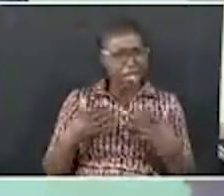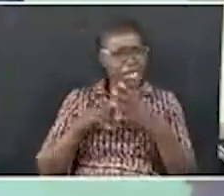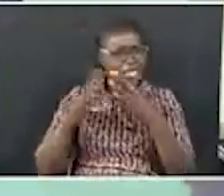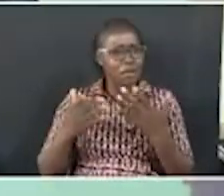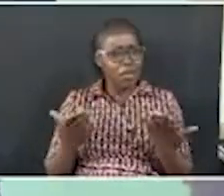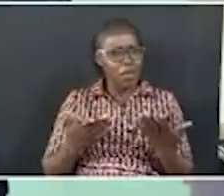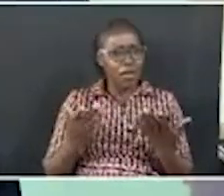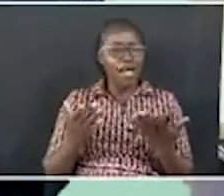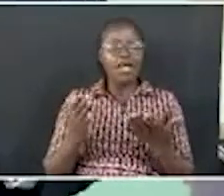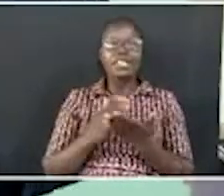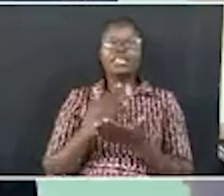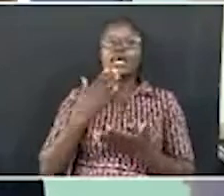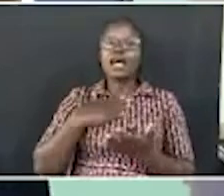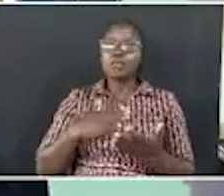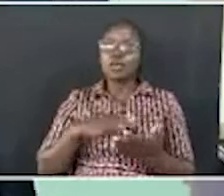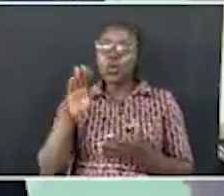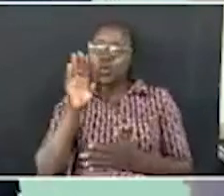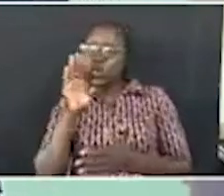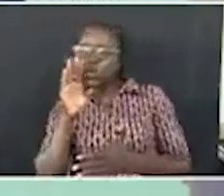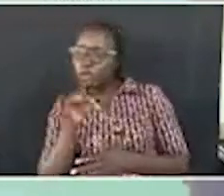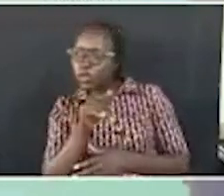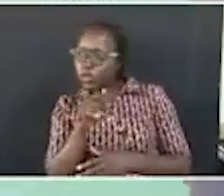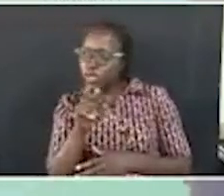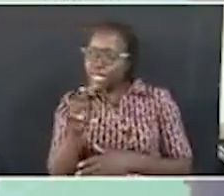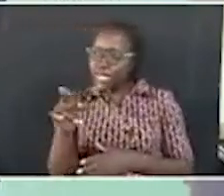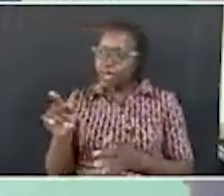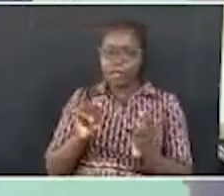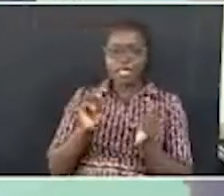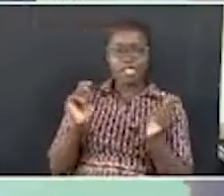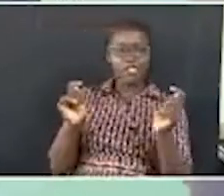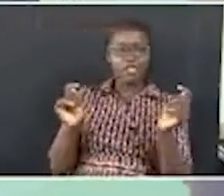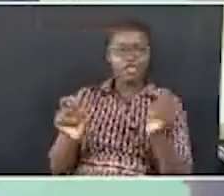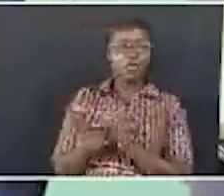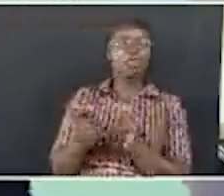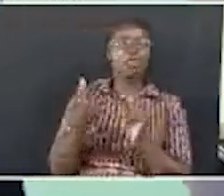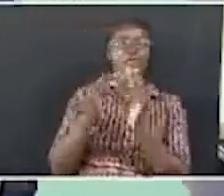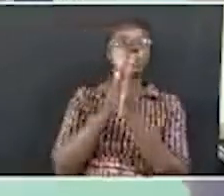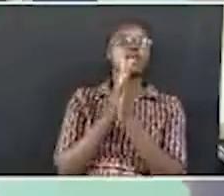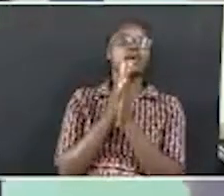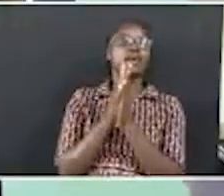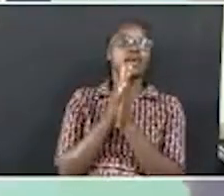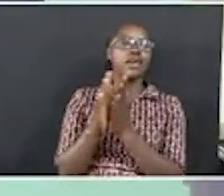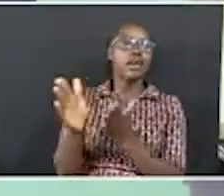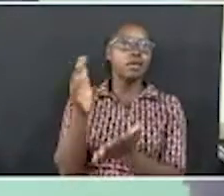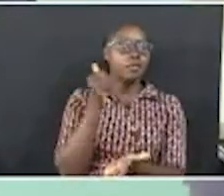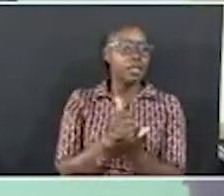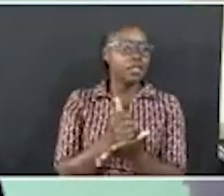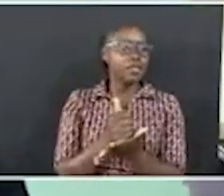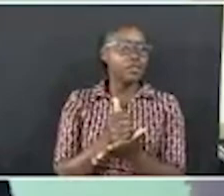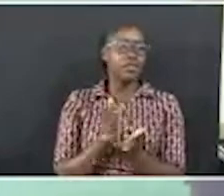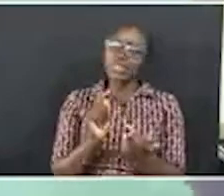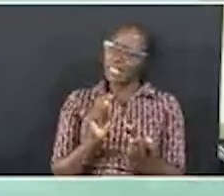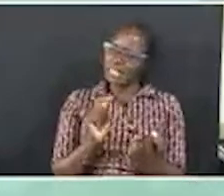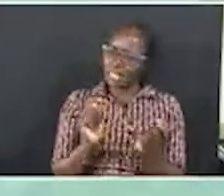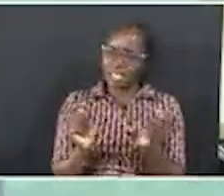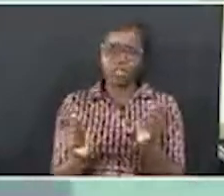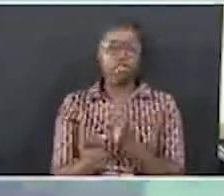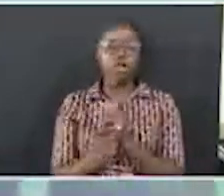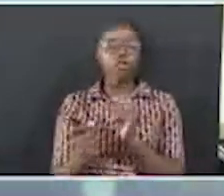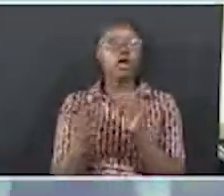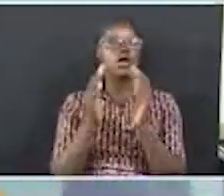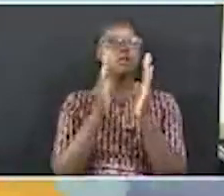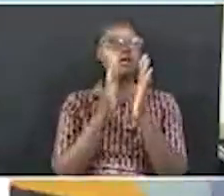then somebody will whisper to them, transformed by prayer. Transformed